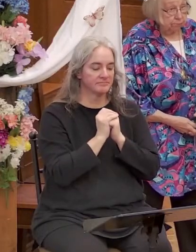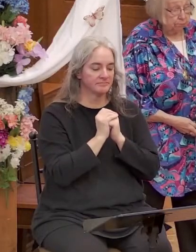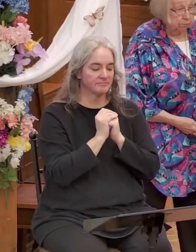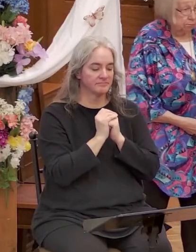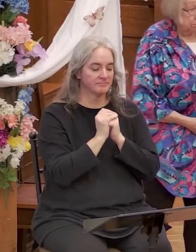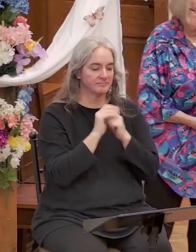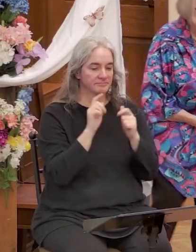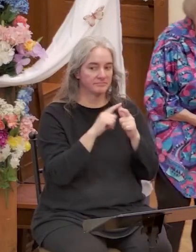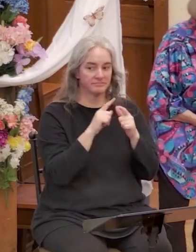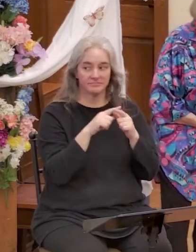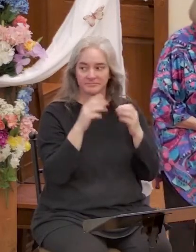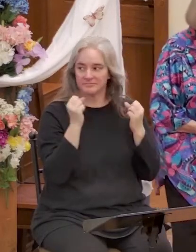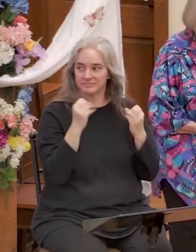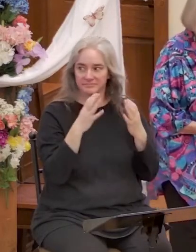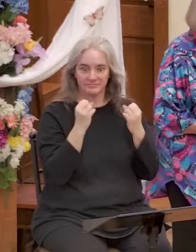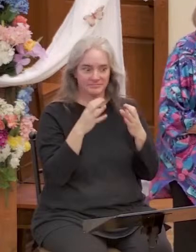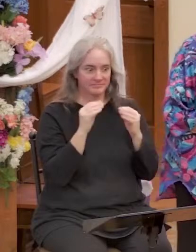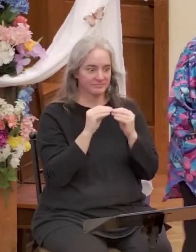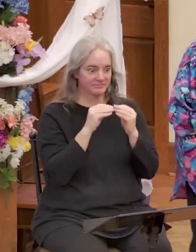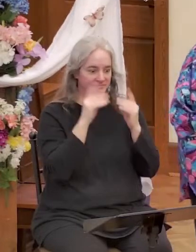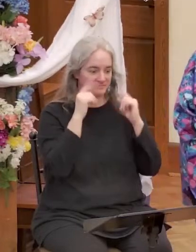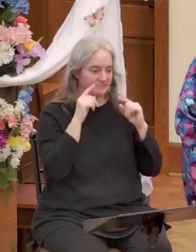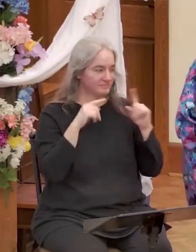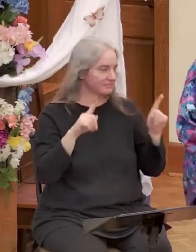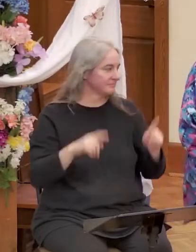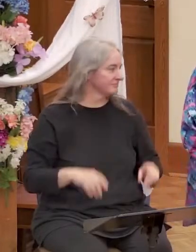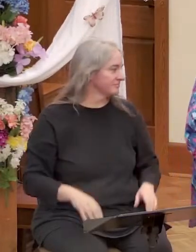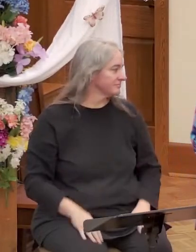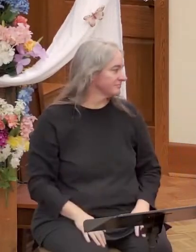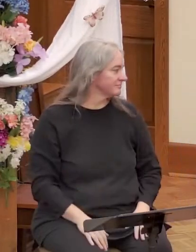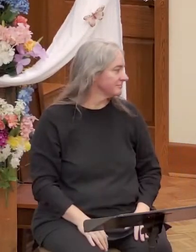And then there are many other announcements.